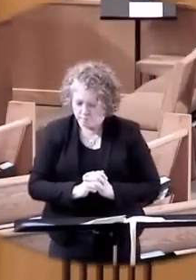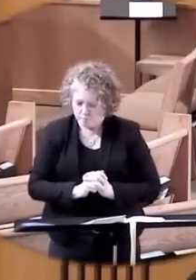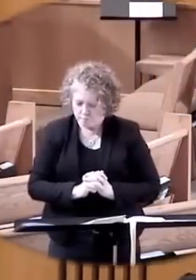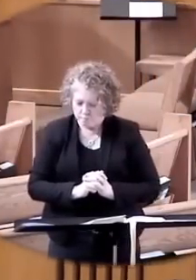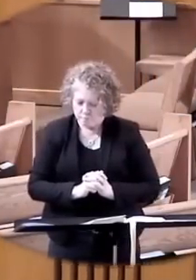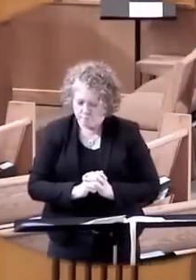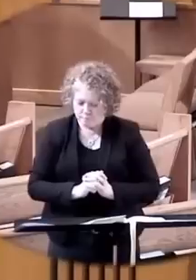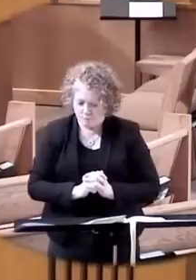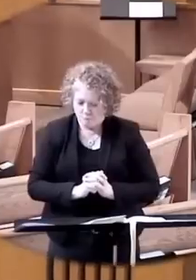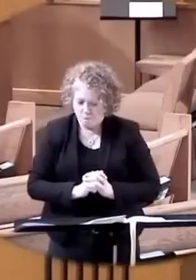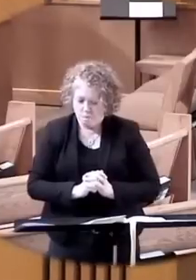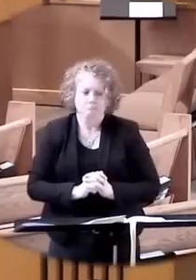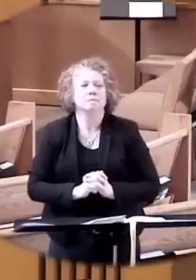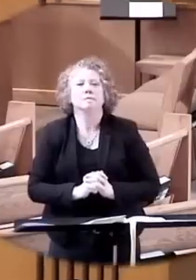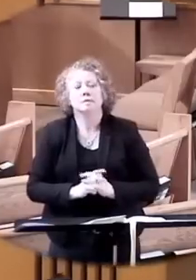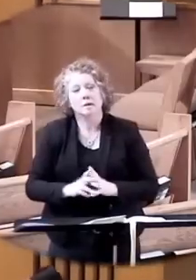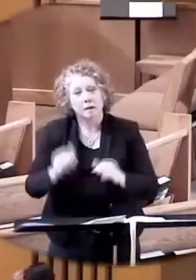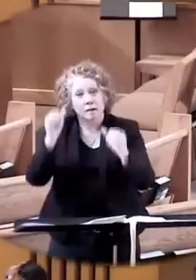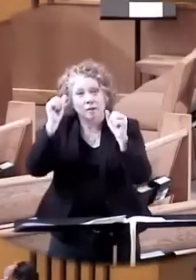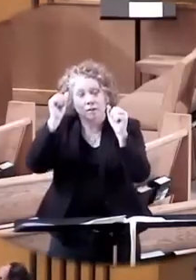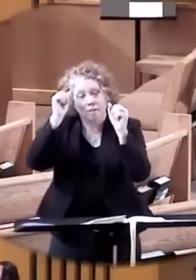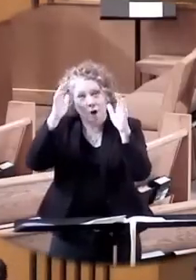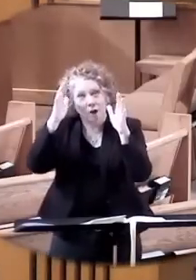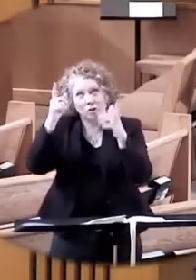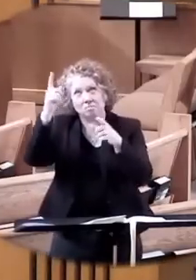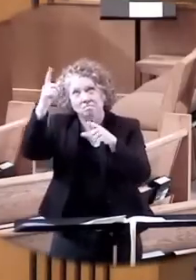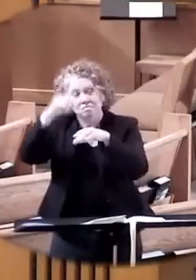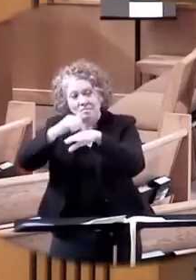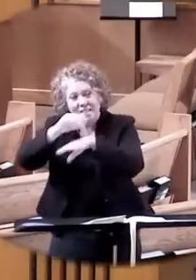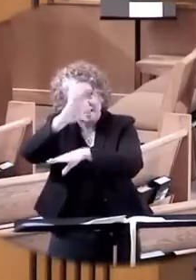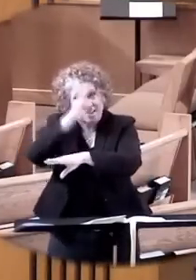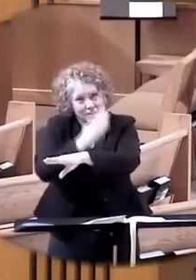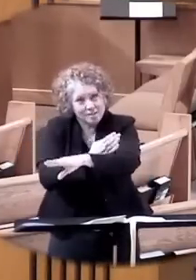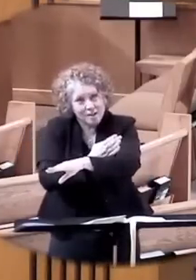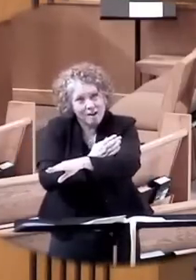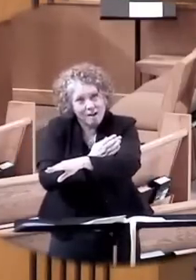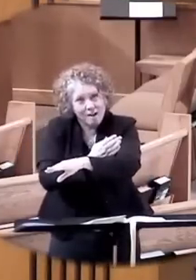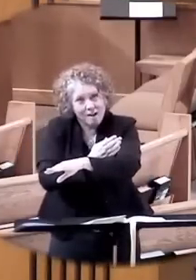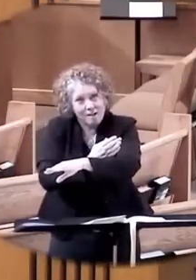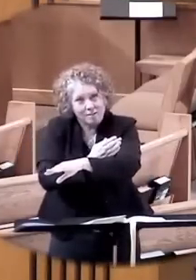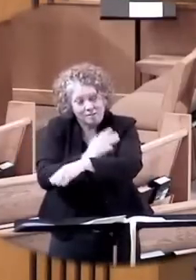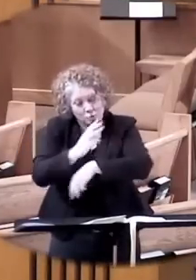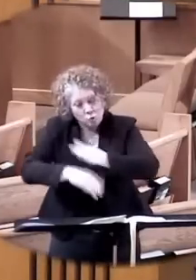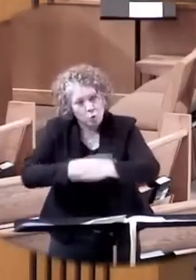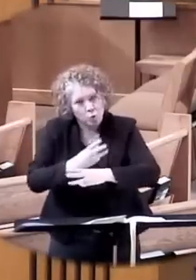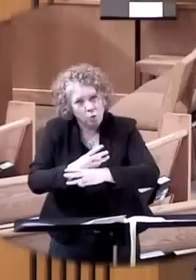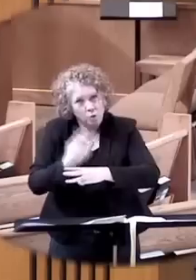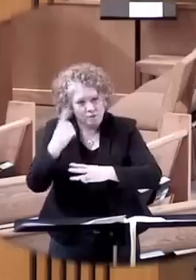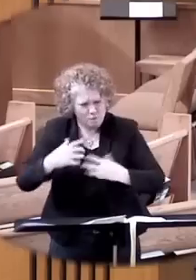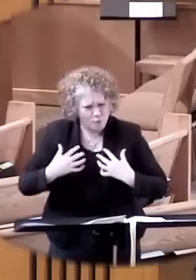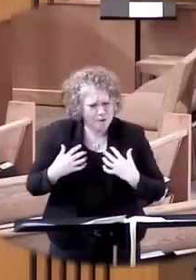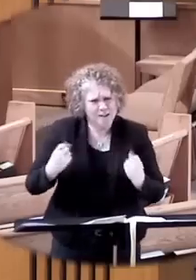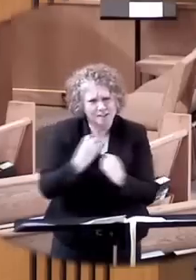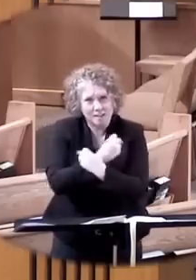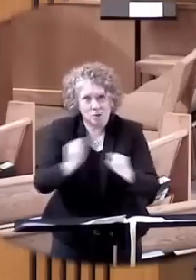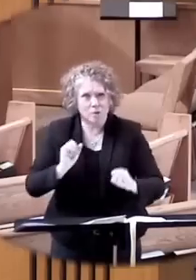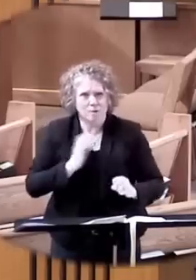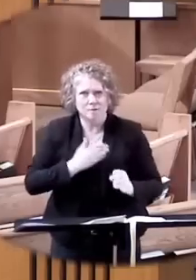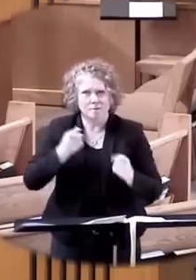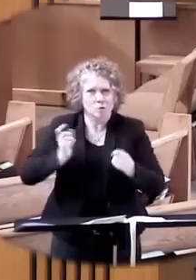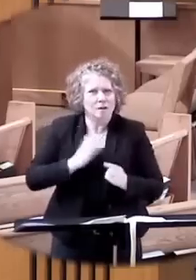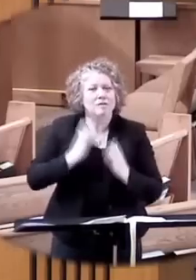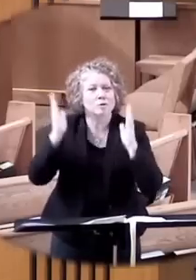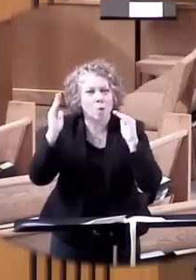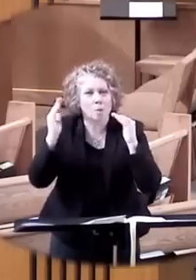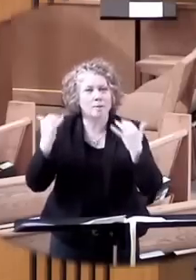As the Father sent his Son into this world to heal us, to redeem us, and to bring us hope,